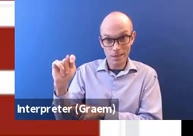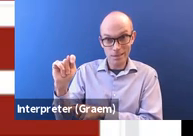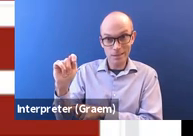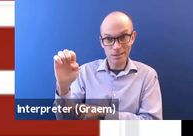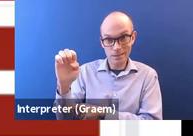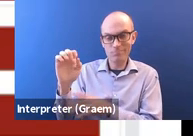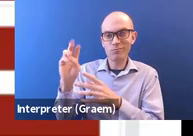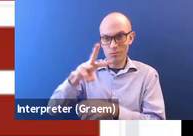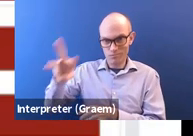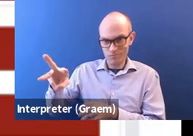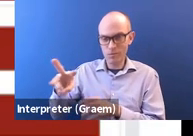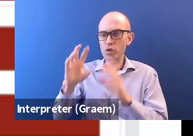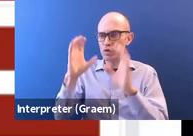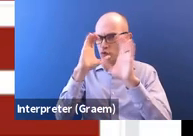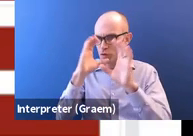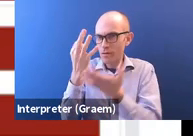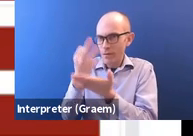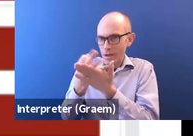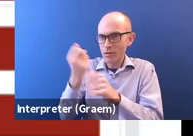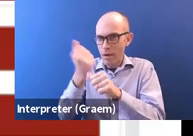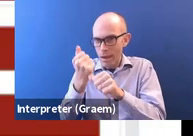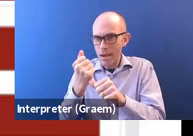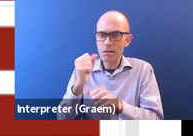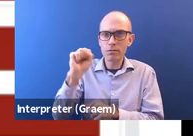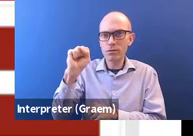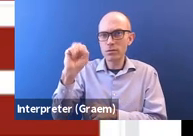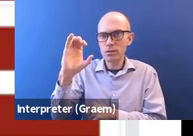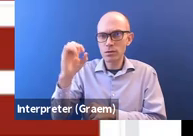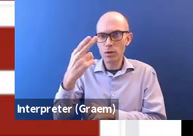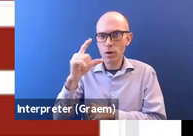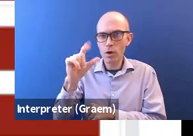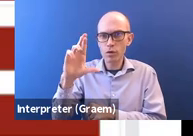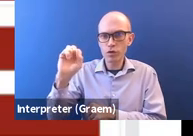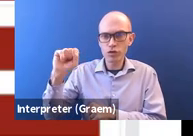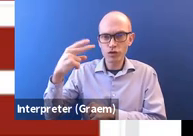it will list their financial aid and scholarship application on their website.